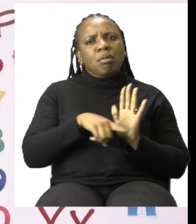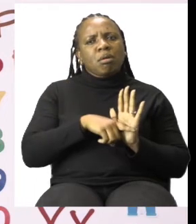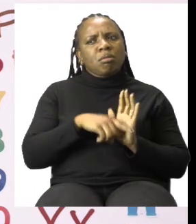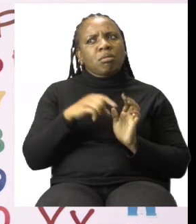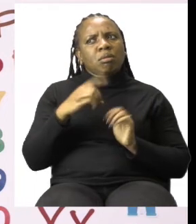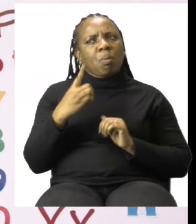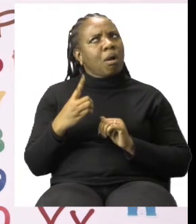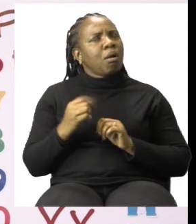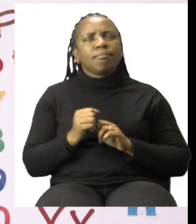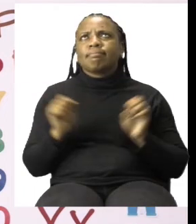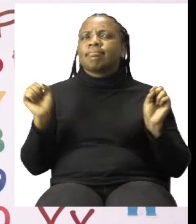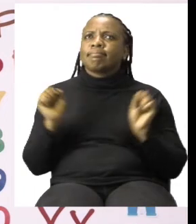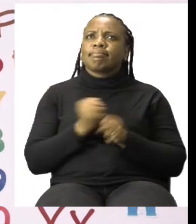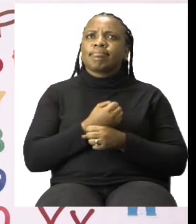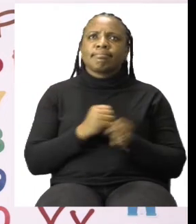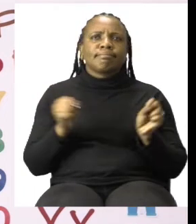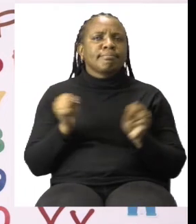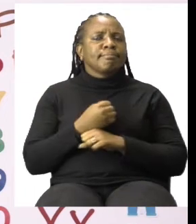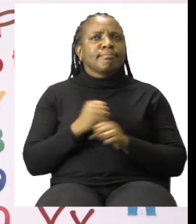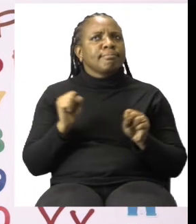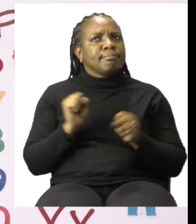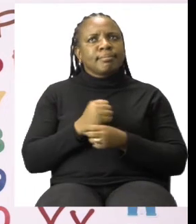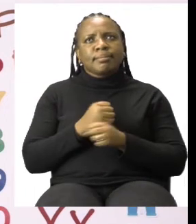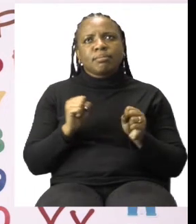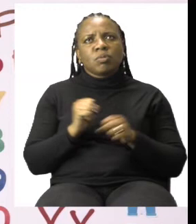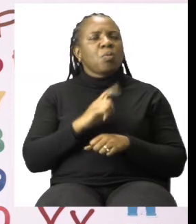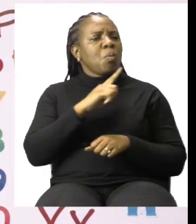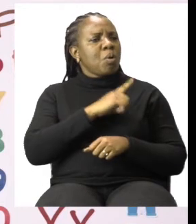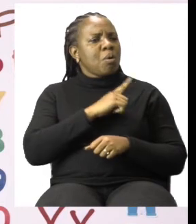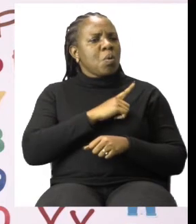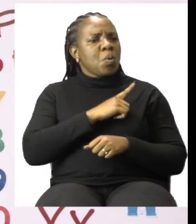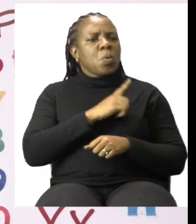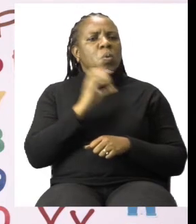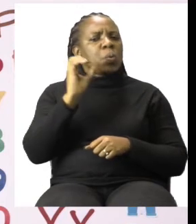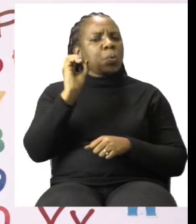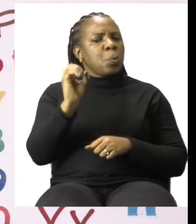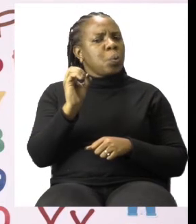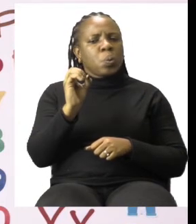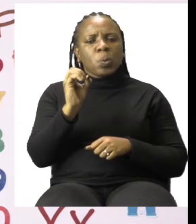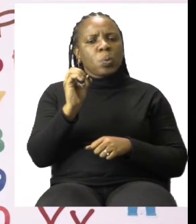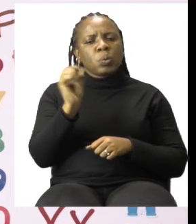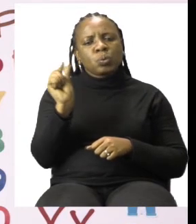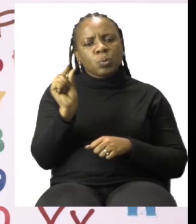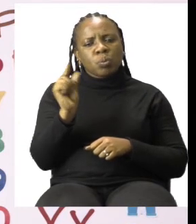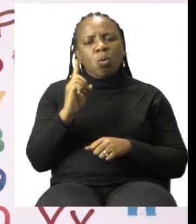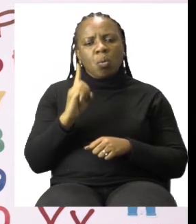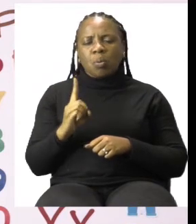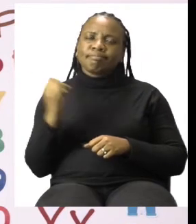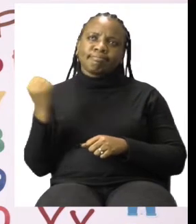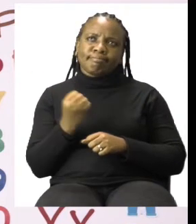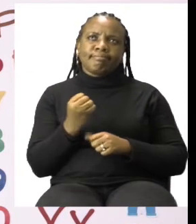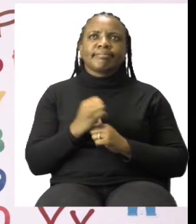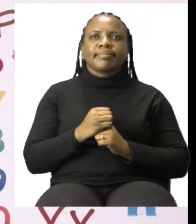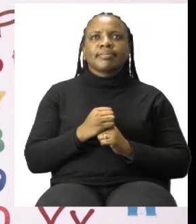Oh no, it can't, because 0 is not bigger than 1. So we have